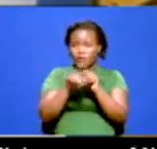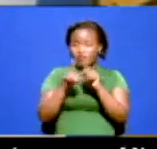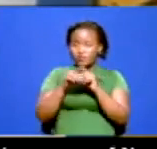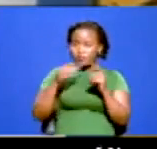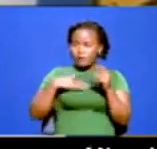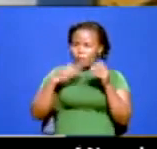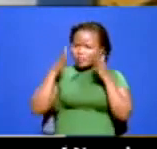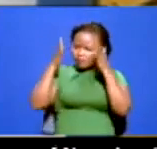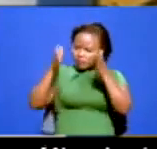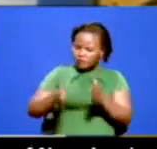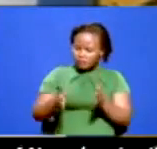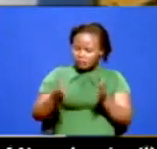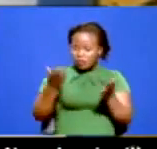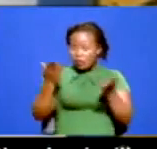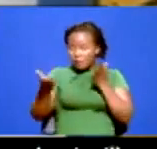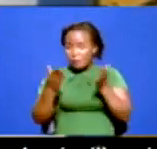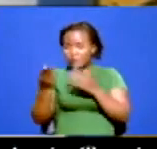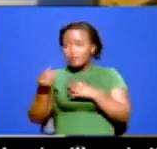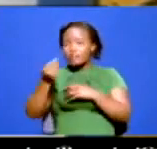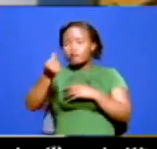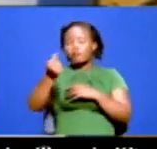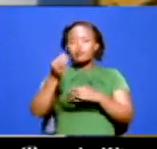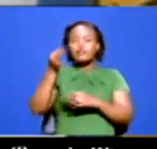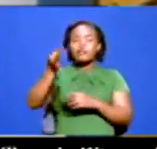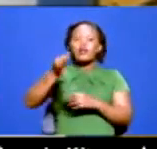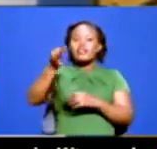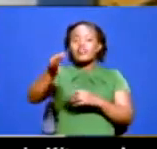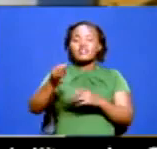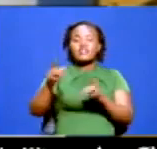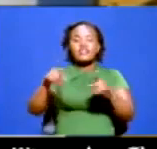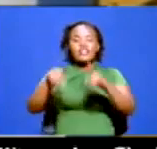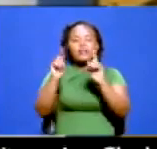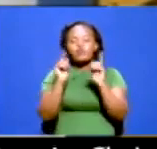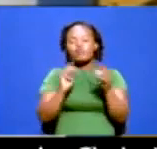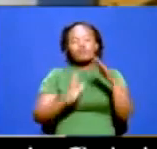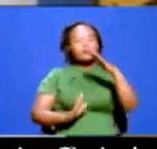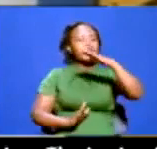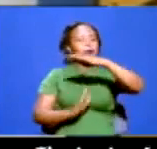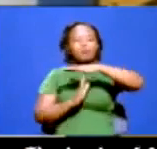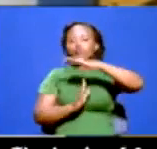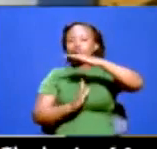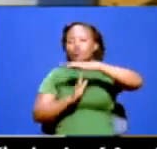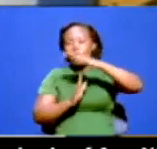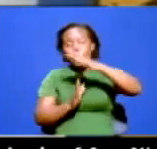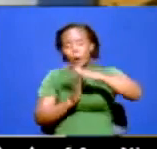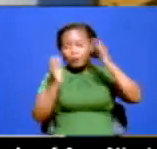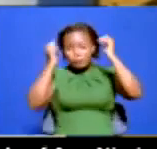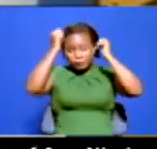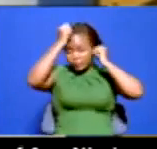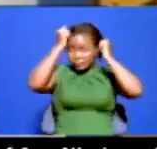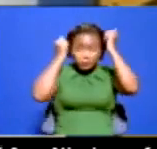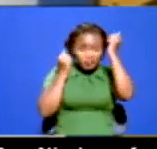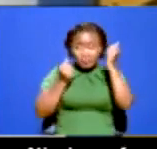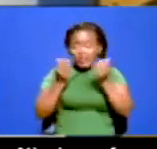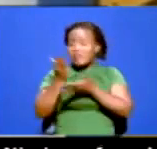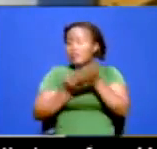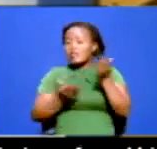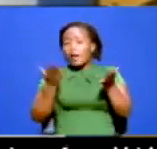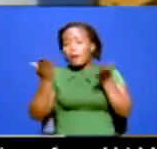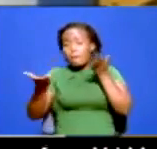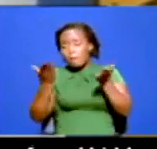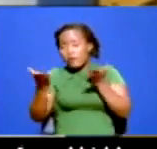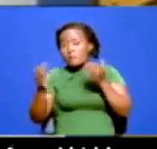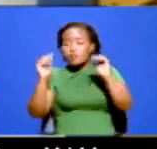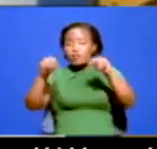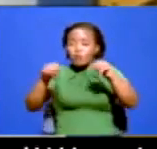in the next few years when you're out of this place. They'll be very senior. You never know. One of them could actually sit as a